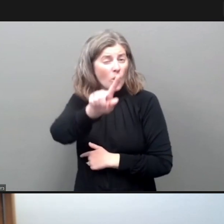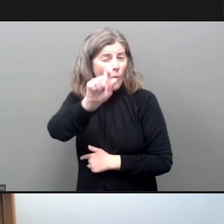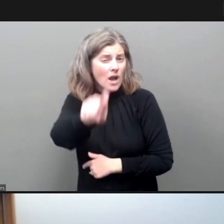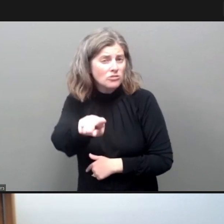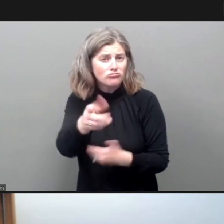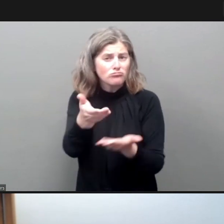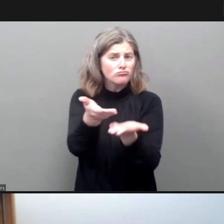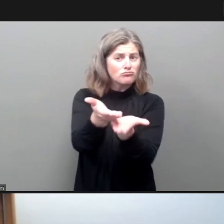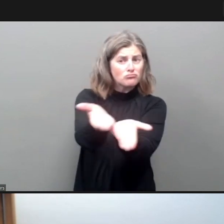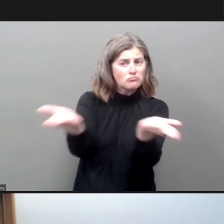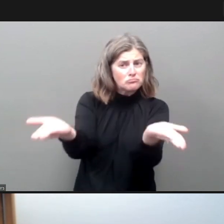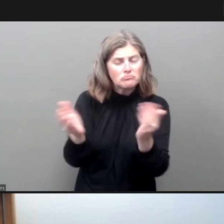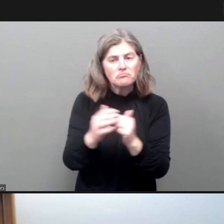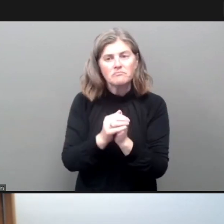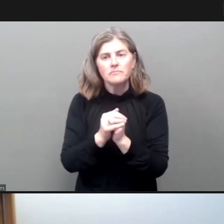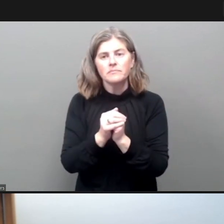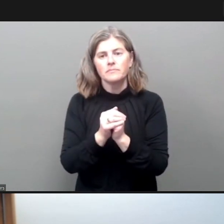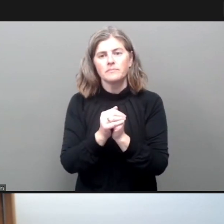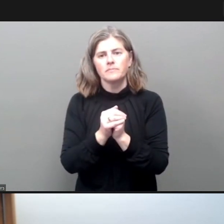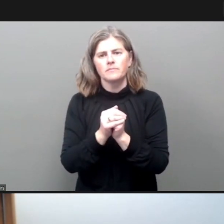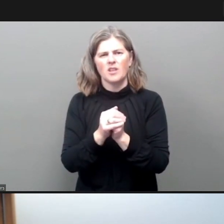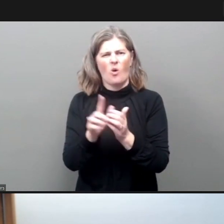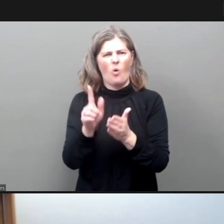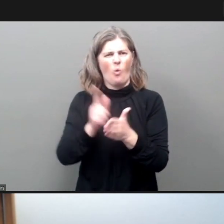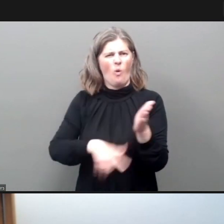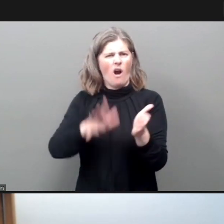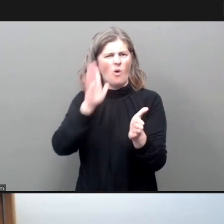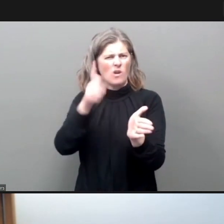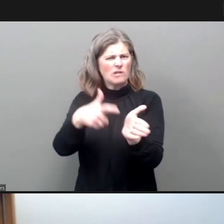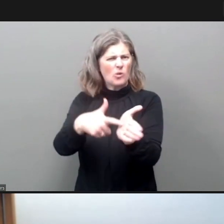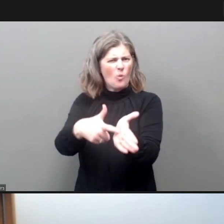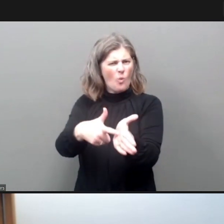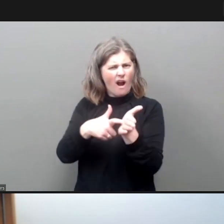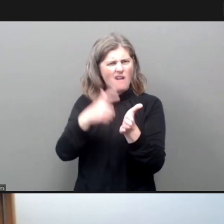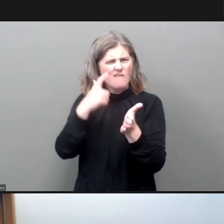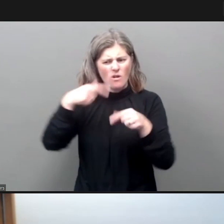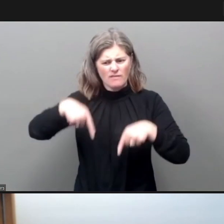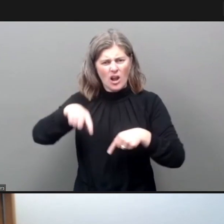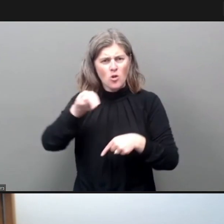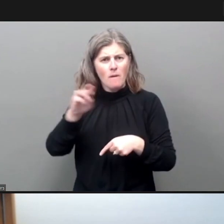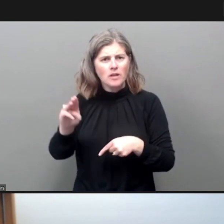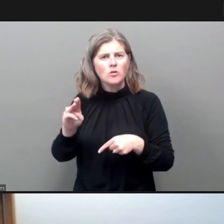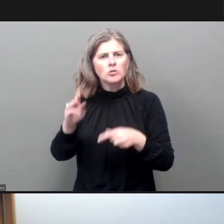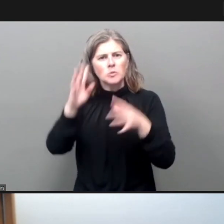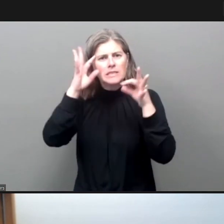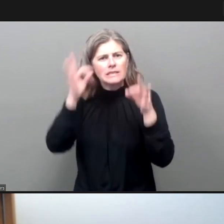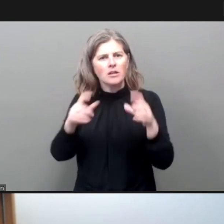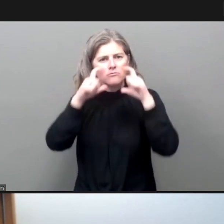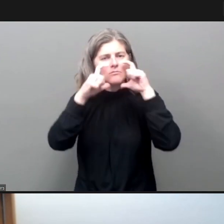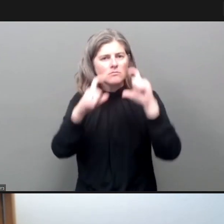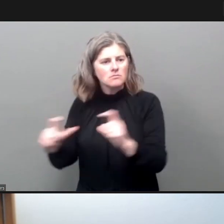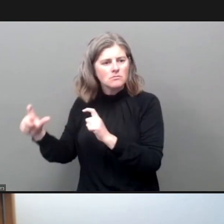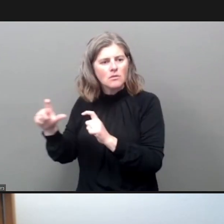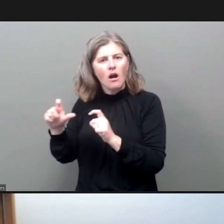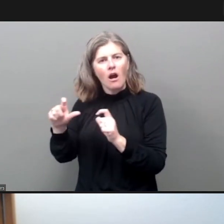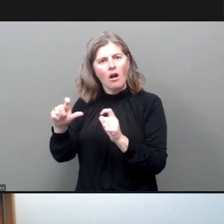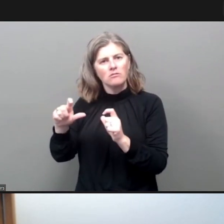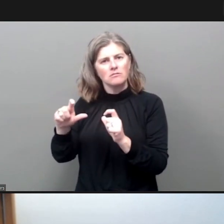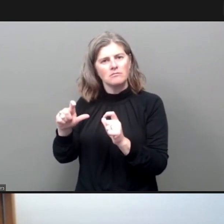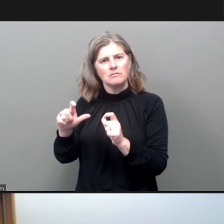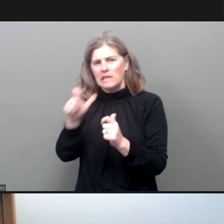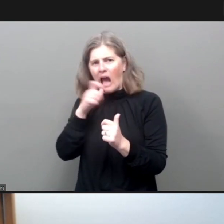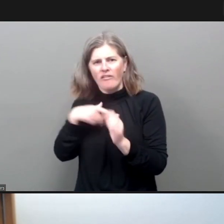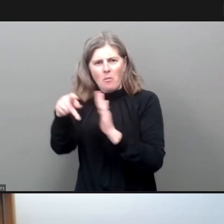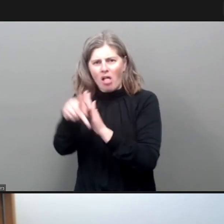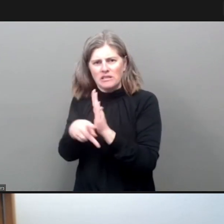there. What might it take for New Mexico to ease up the indoor mask policy? And just to ask the